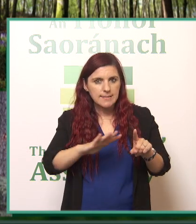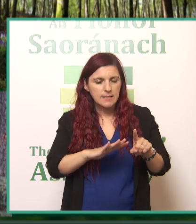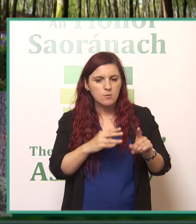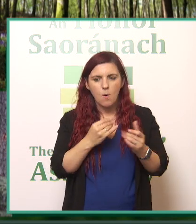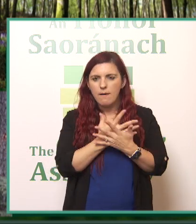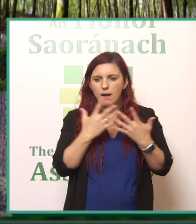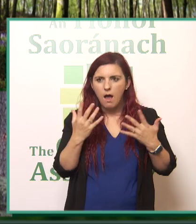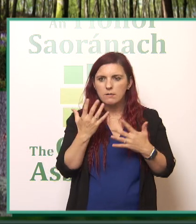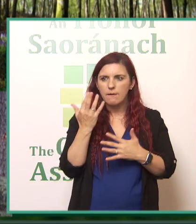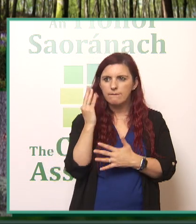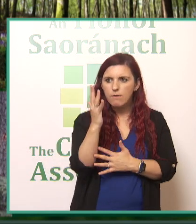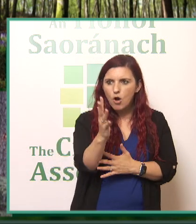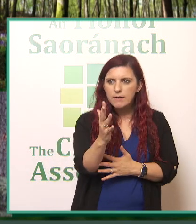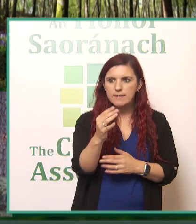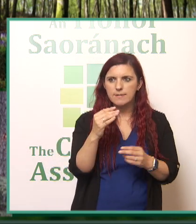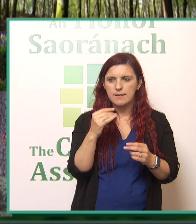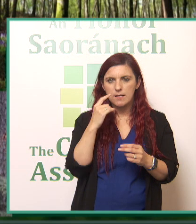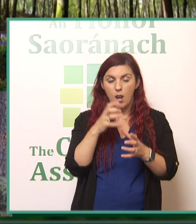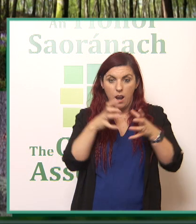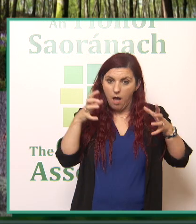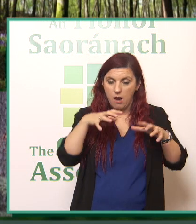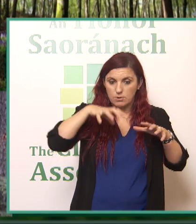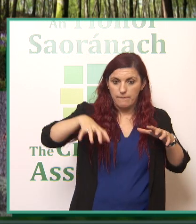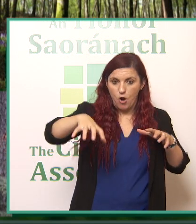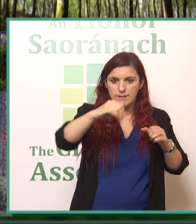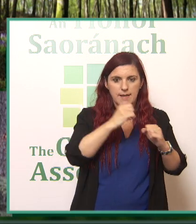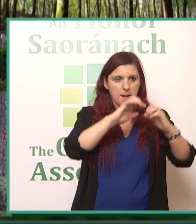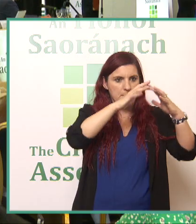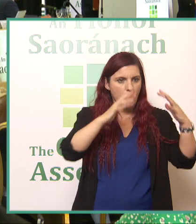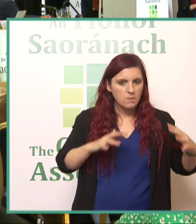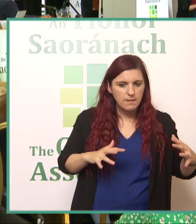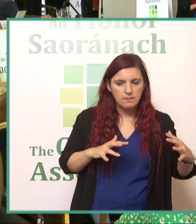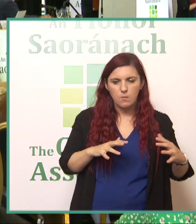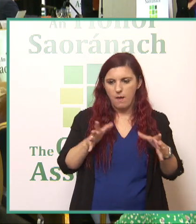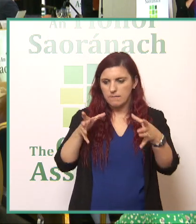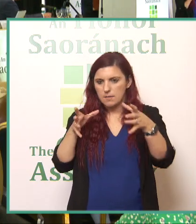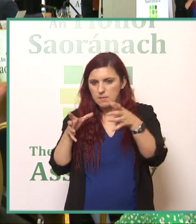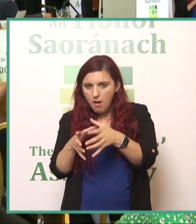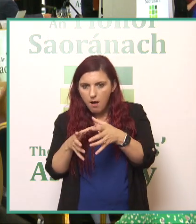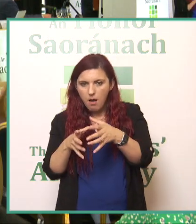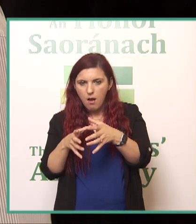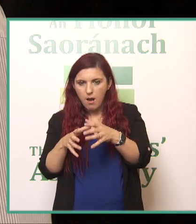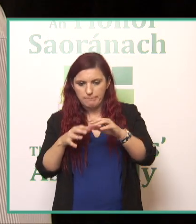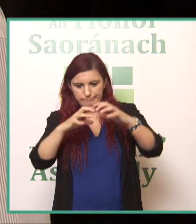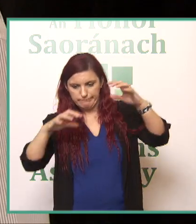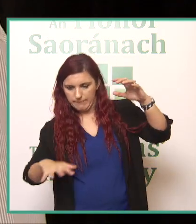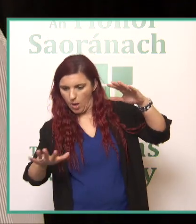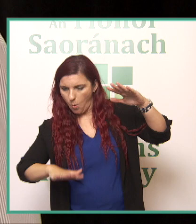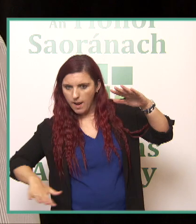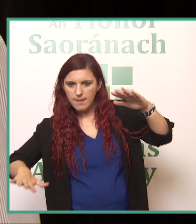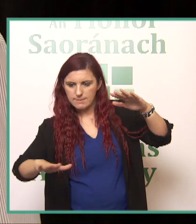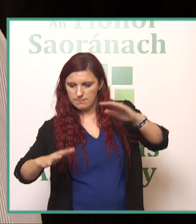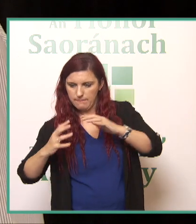of forest blocks large forest blocks up in the mountains, we have small forest blocks in the lowlands, we have a lot of old